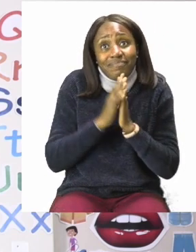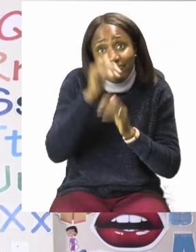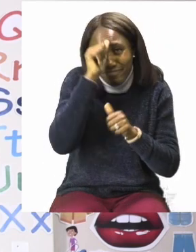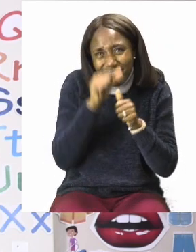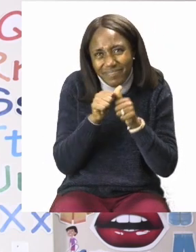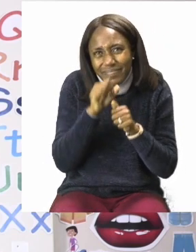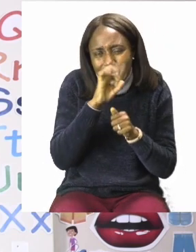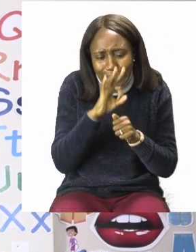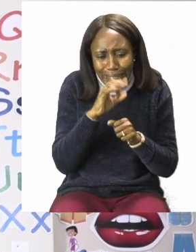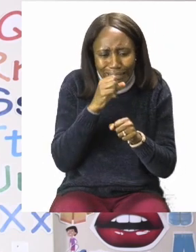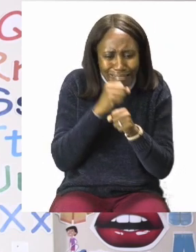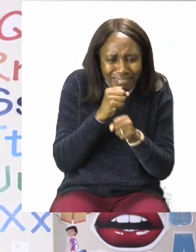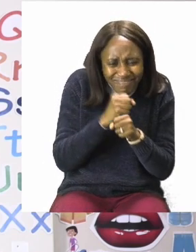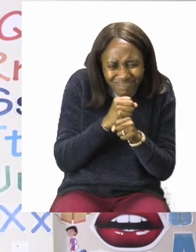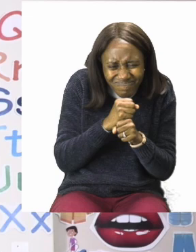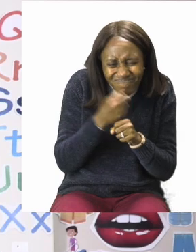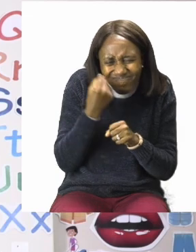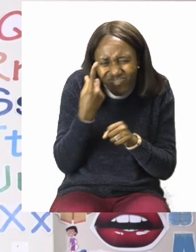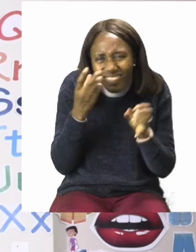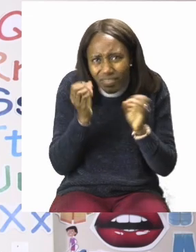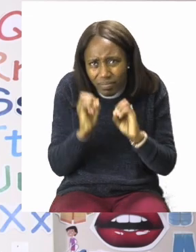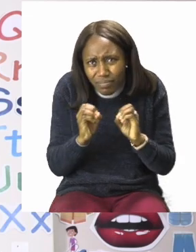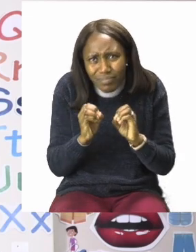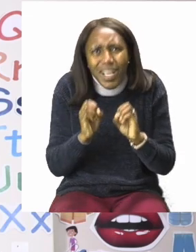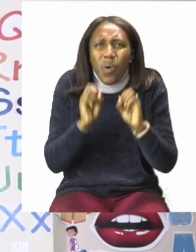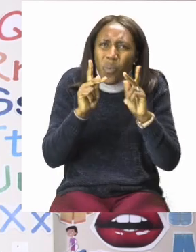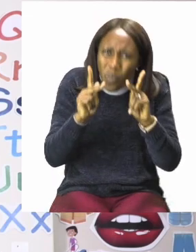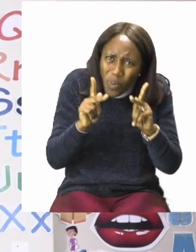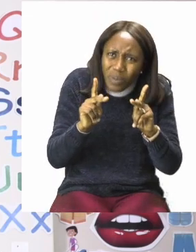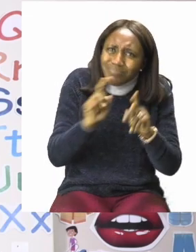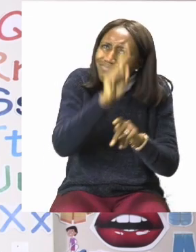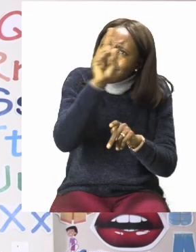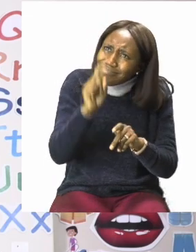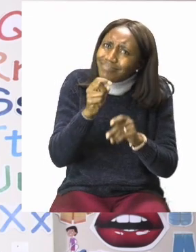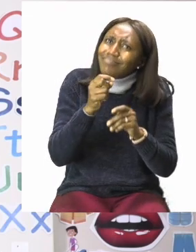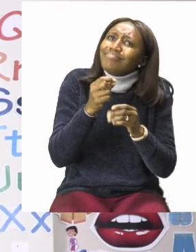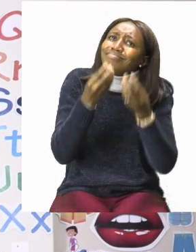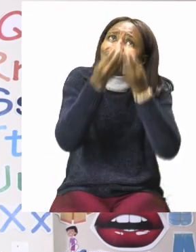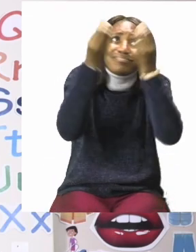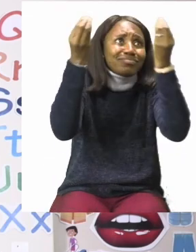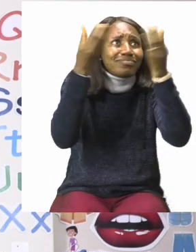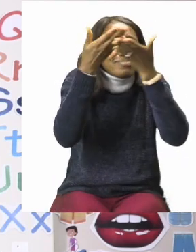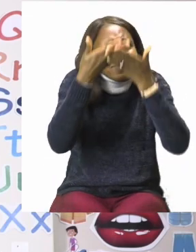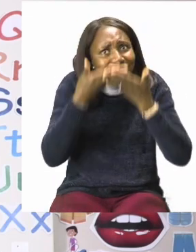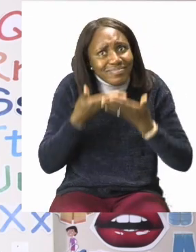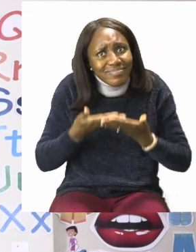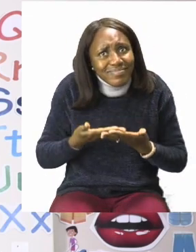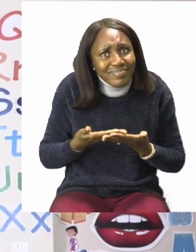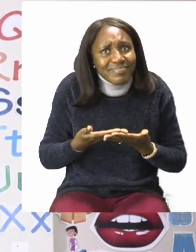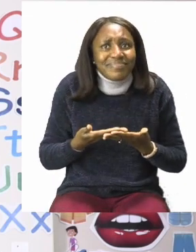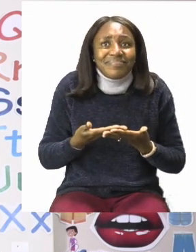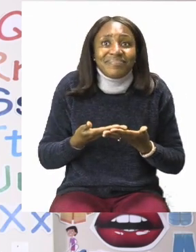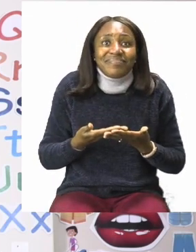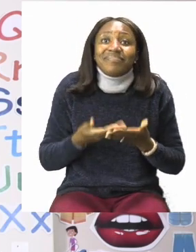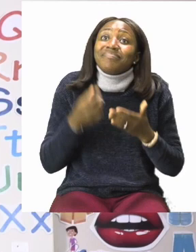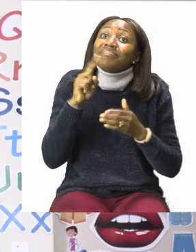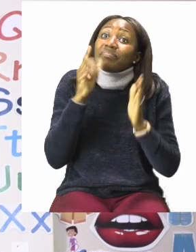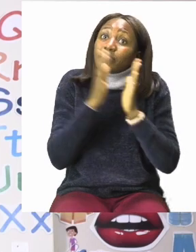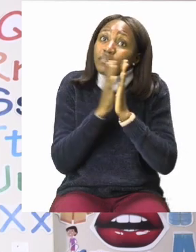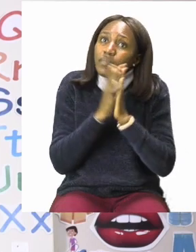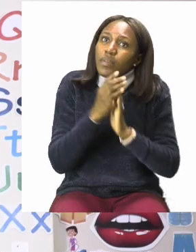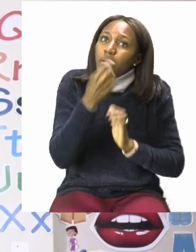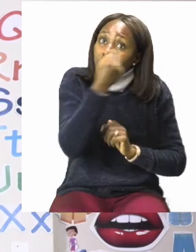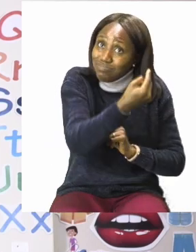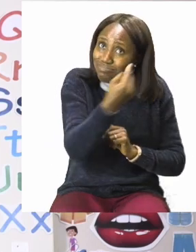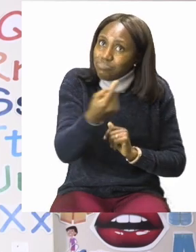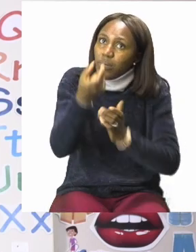is too difficult or you're not sure what to do, that's okay. You can always ask an adult for help, but make sure that you finish